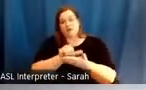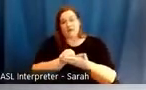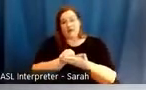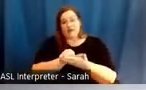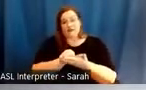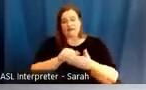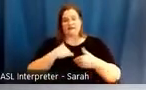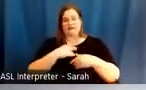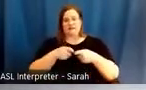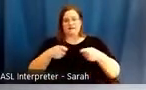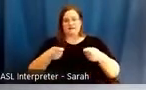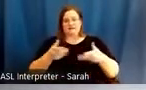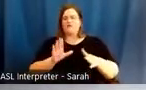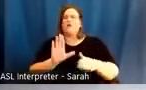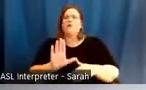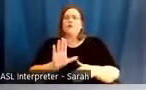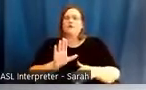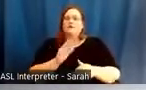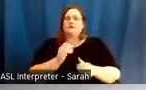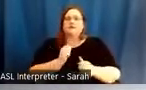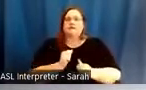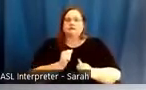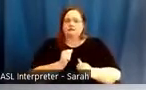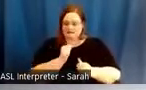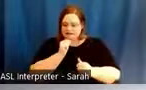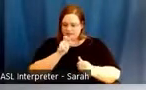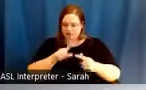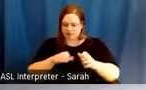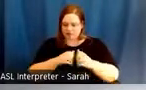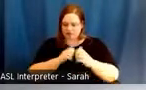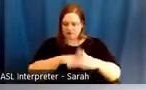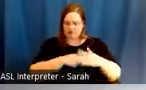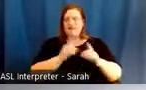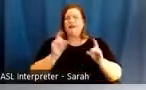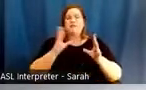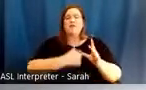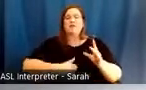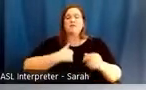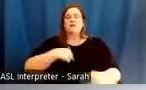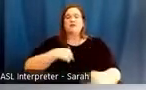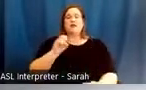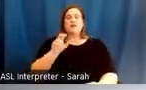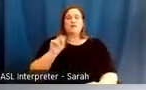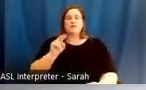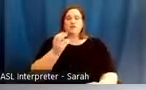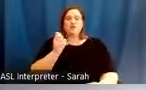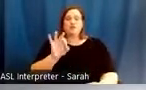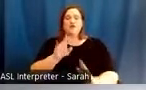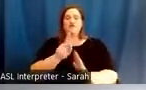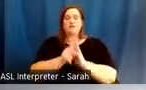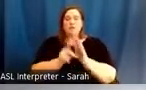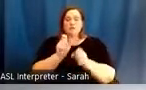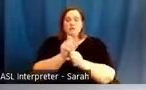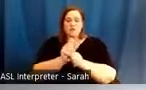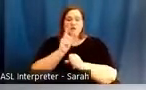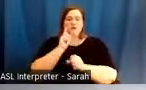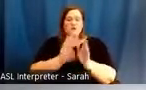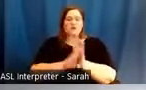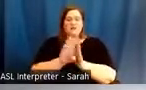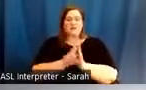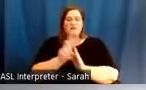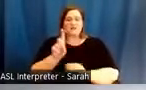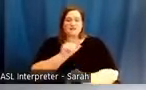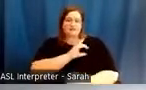I'll be done now. Oh, I didn't do any of the stuff I was supposed to do at the beginning. I'm terribly sorry. I'm Susan Ernoff. I do policy work for the Developmental Disabilities